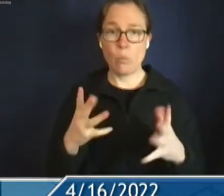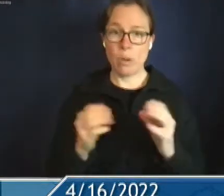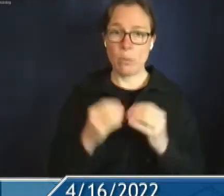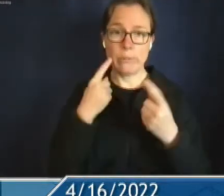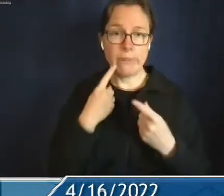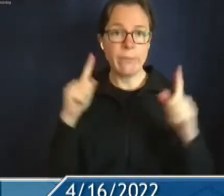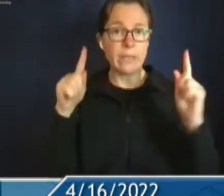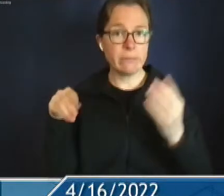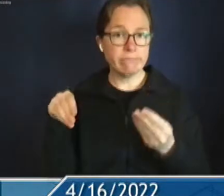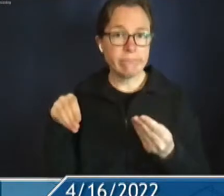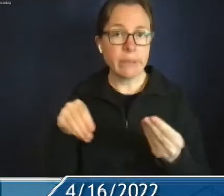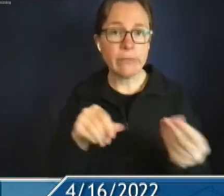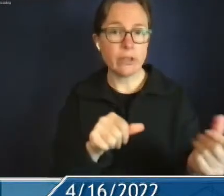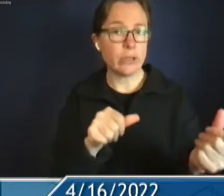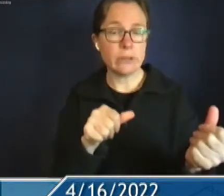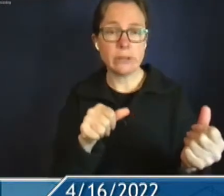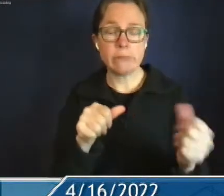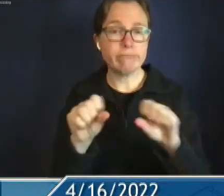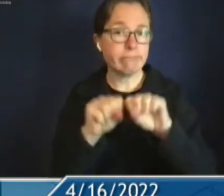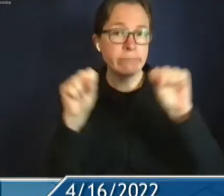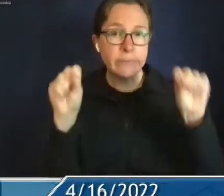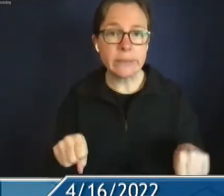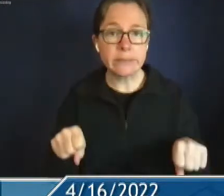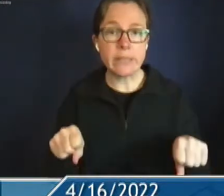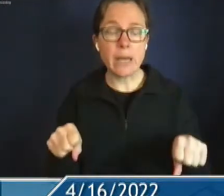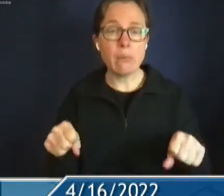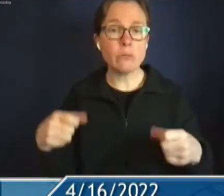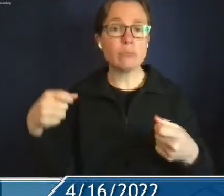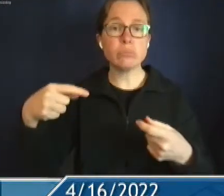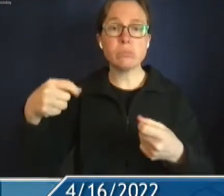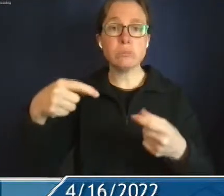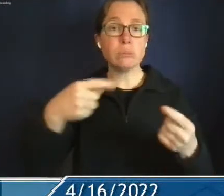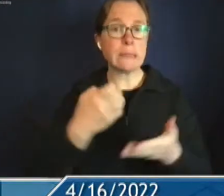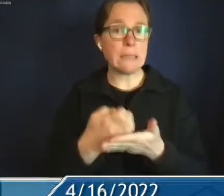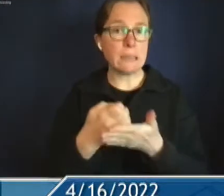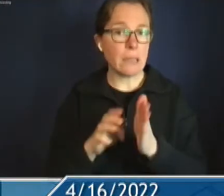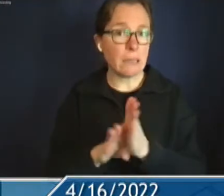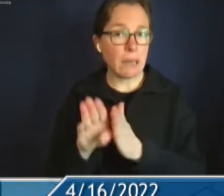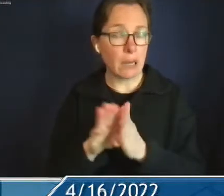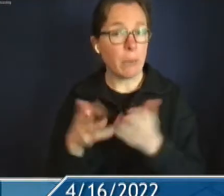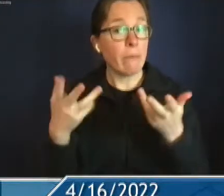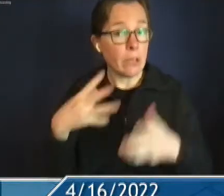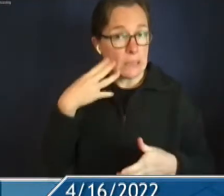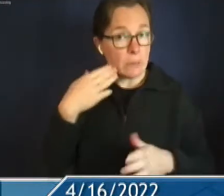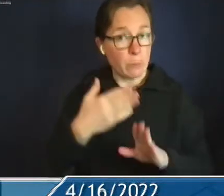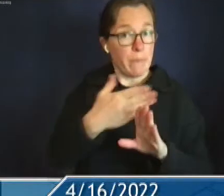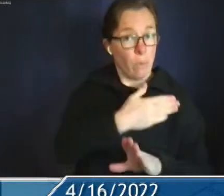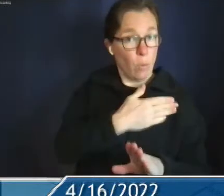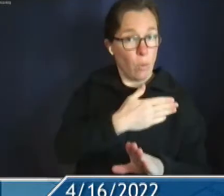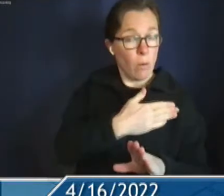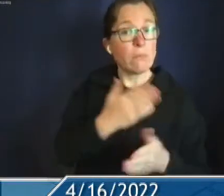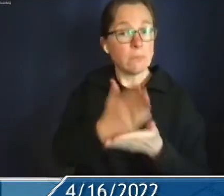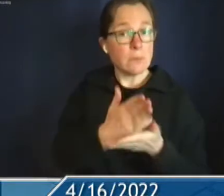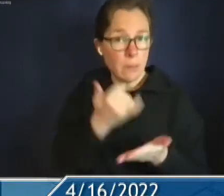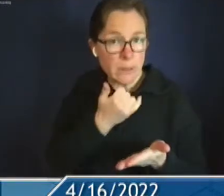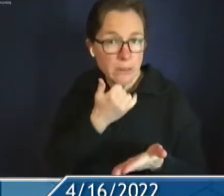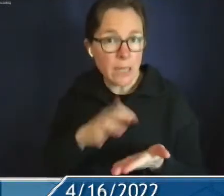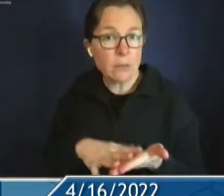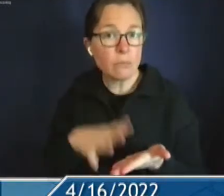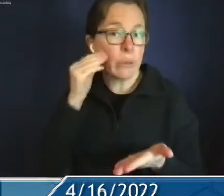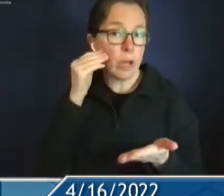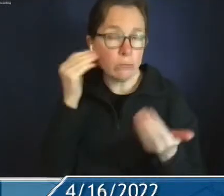efficient system to stimulate our economy. And we've done this before, and we have to learn from our mistakes of the past when we